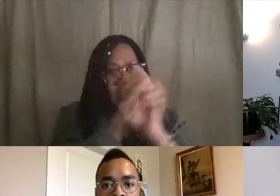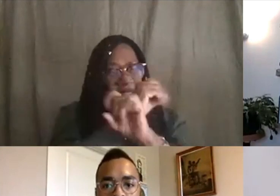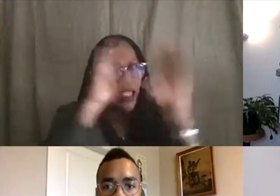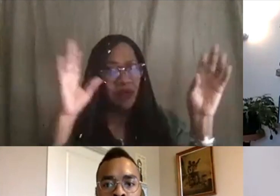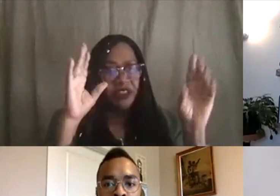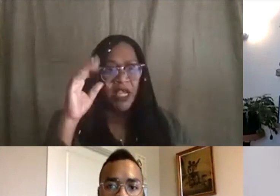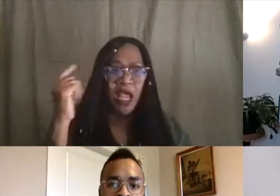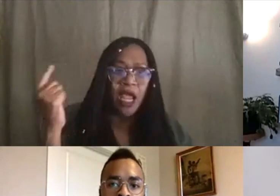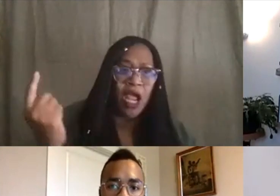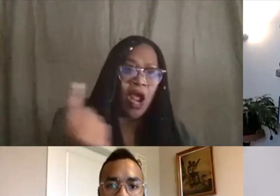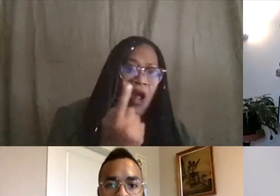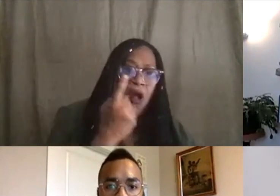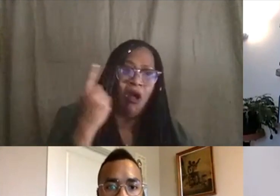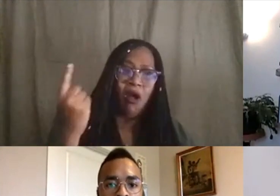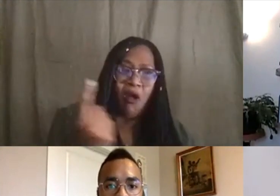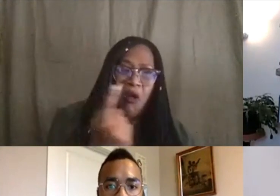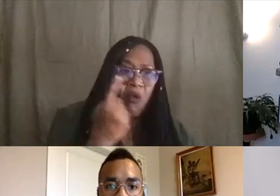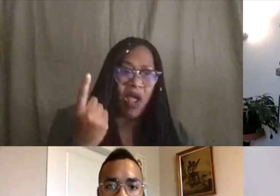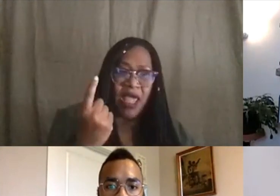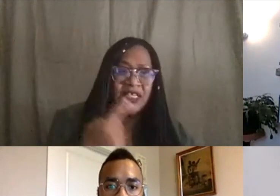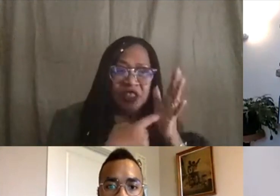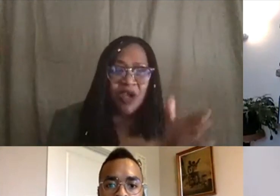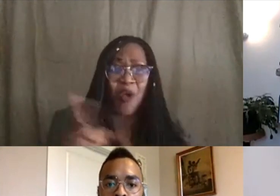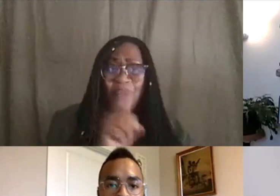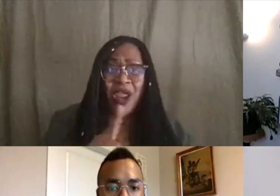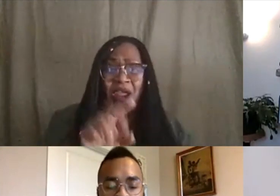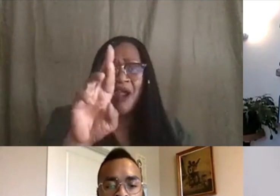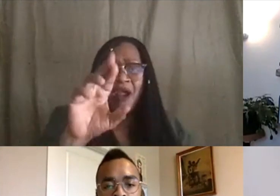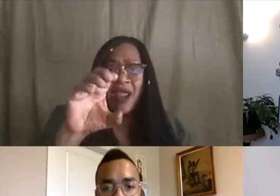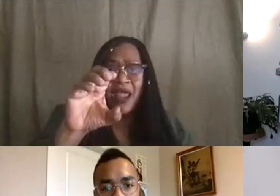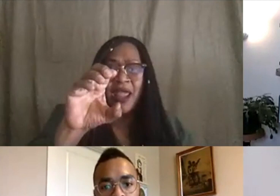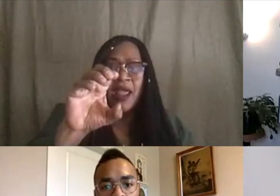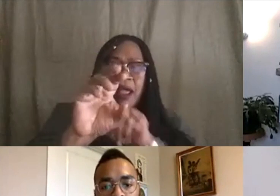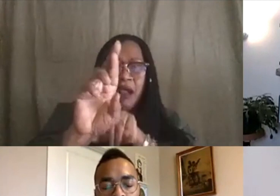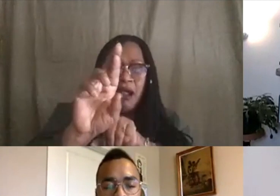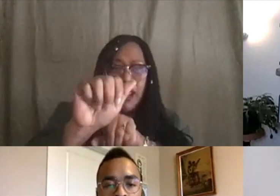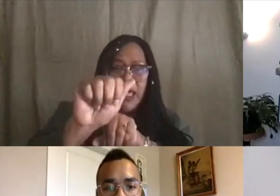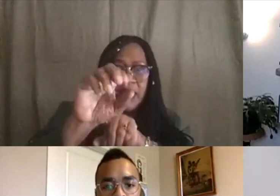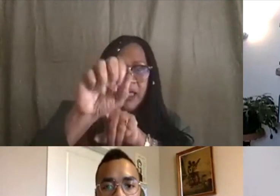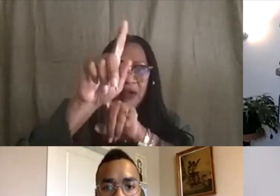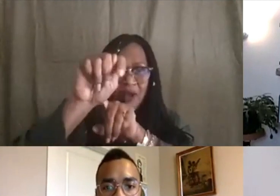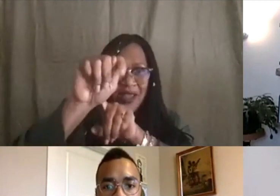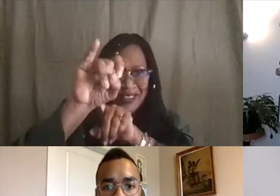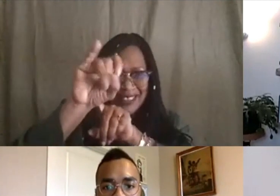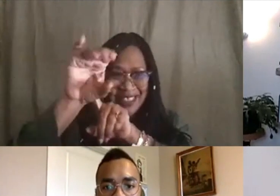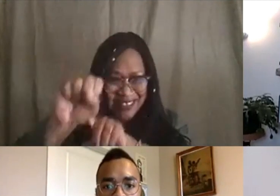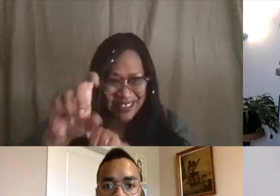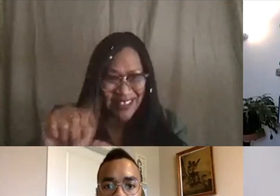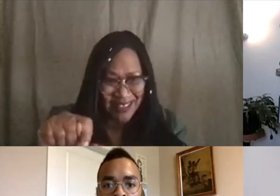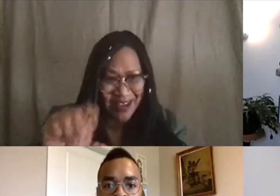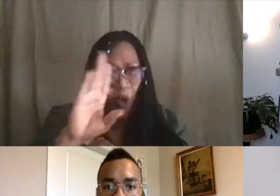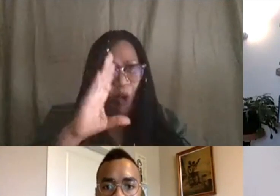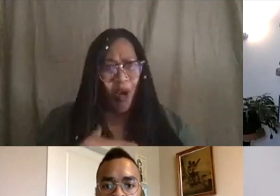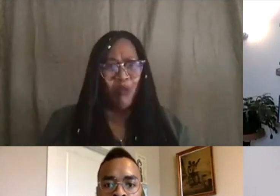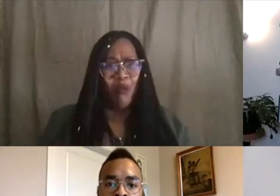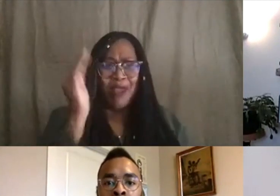always being displayed within a racist society. It's always being displayed within a white supremacist society. So